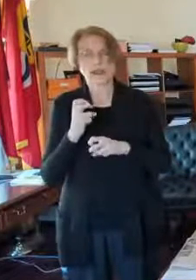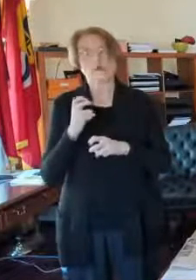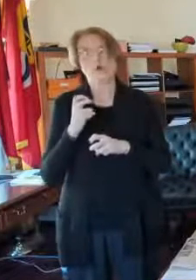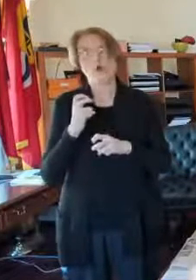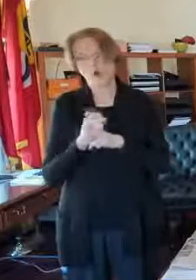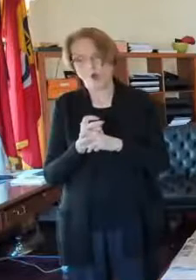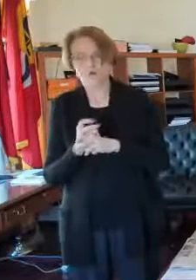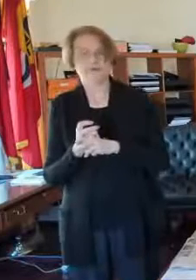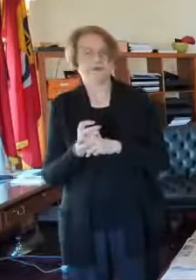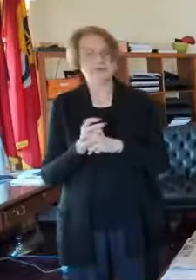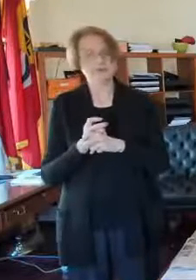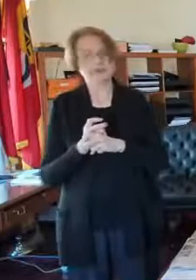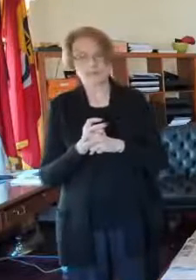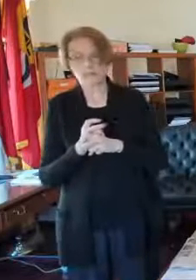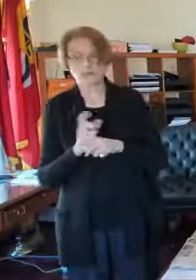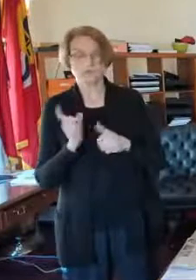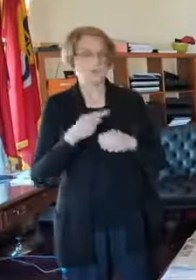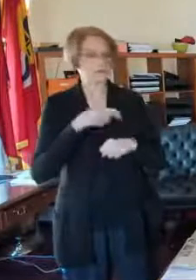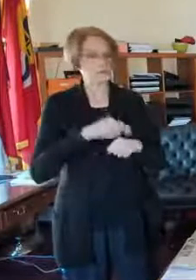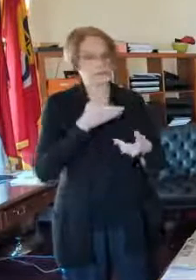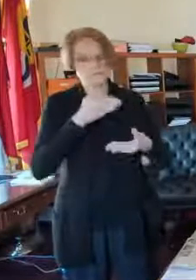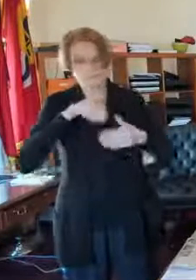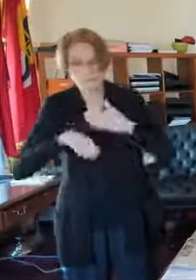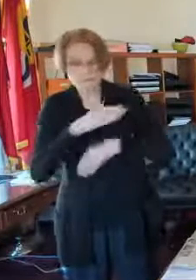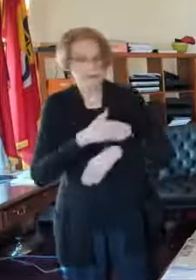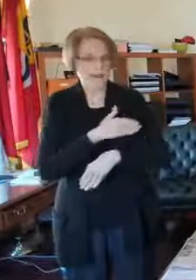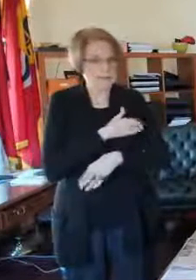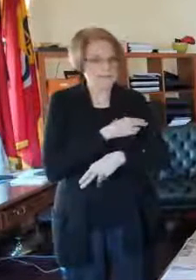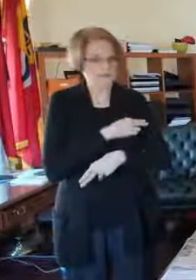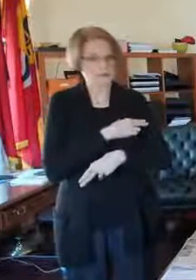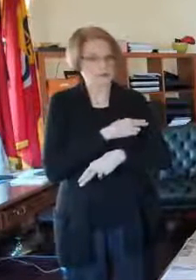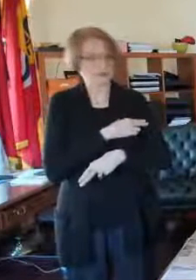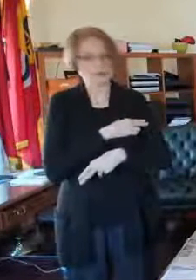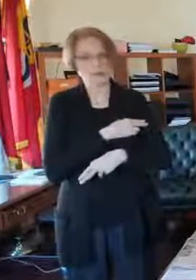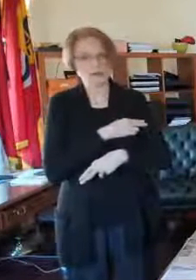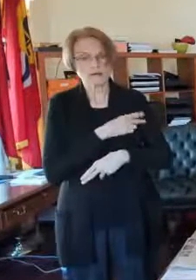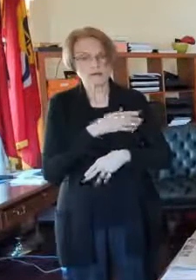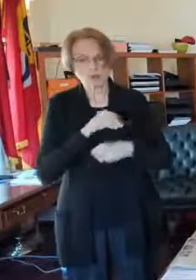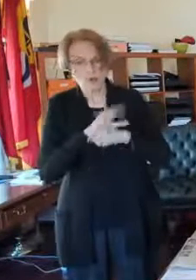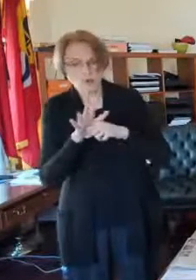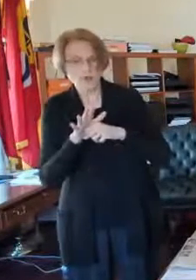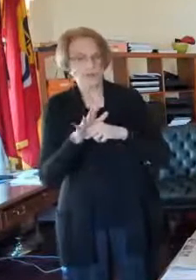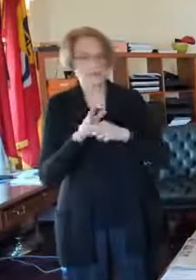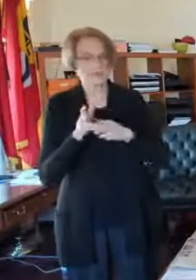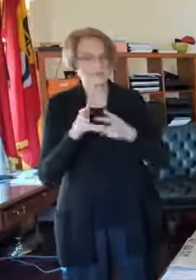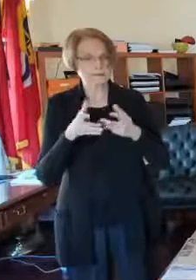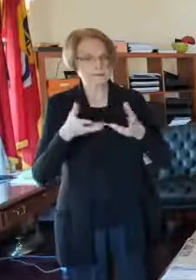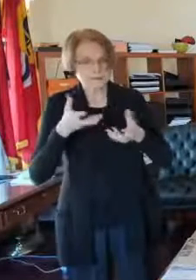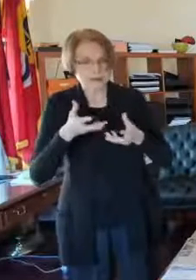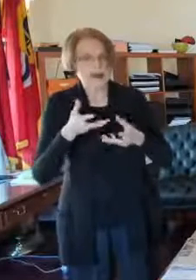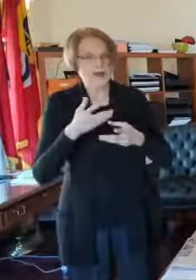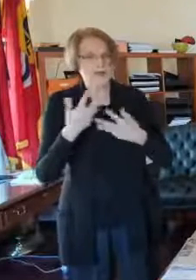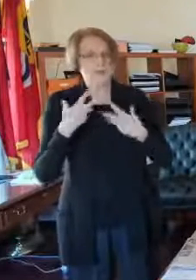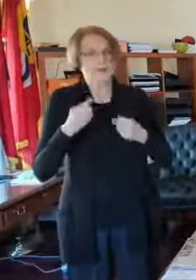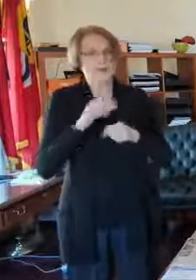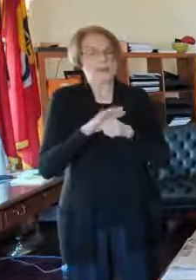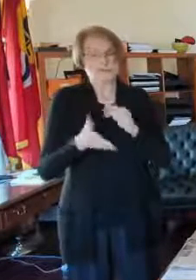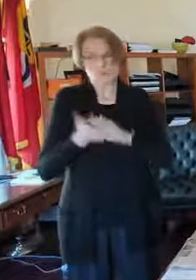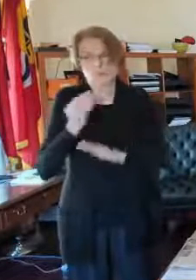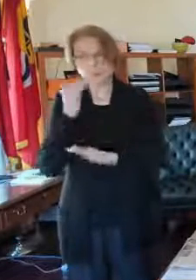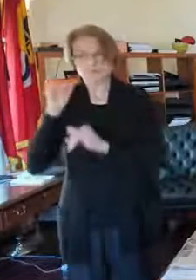people readmitted for what they went in for the first time, but sometimes that occurs.